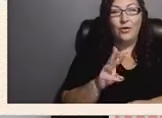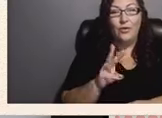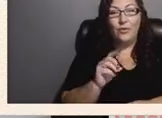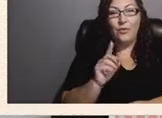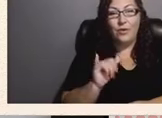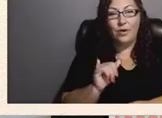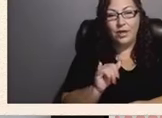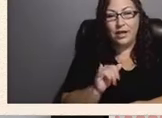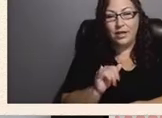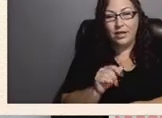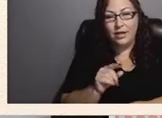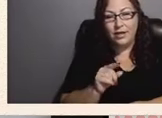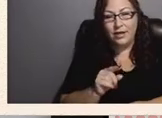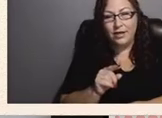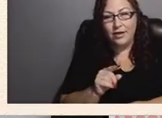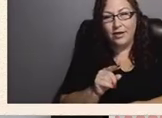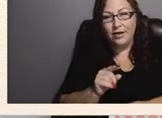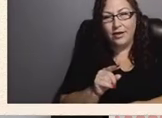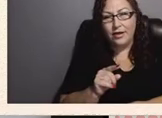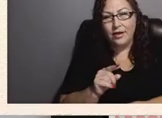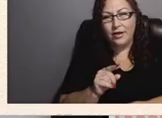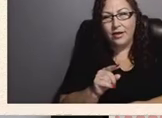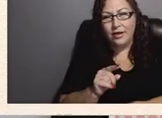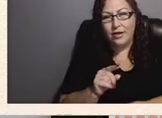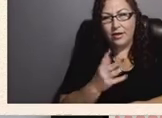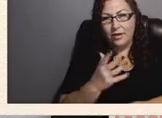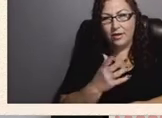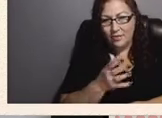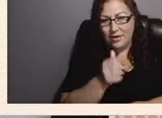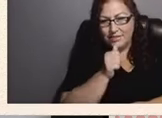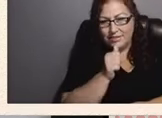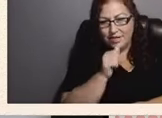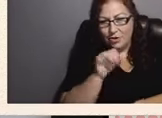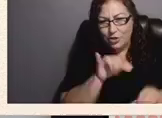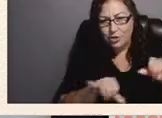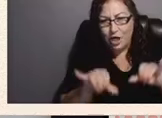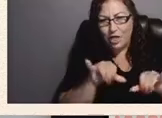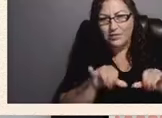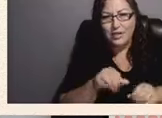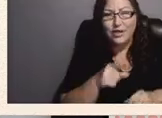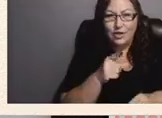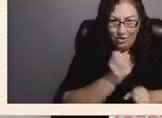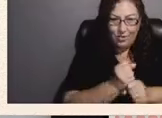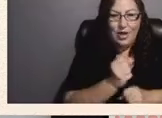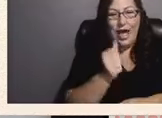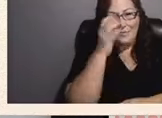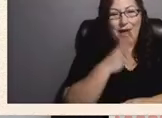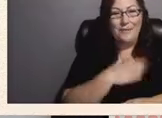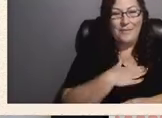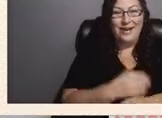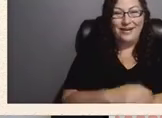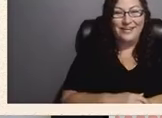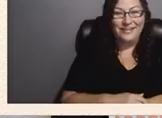tomorrow, you want my secret sauce? You got it, my man.